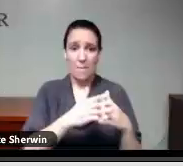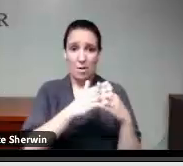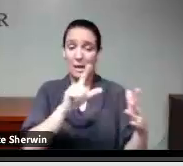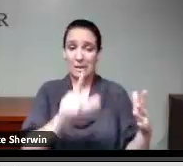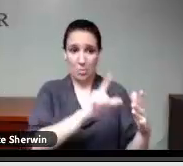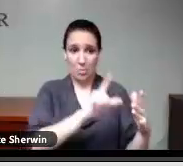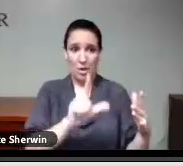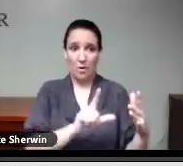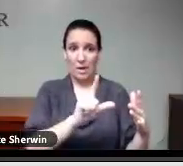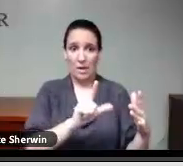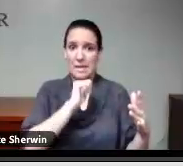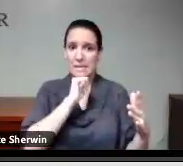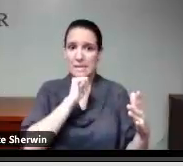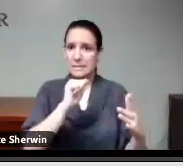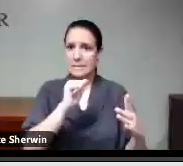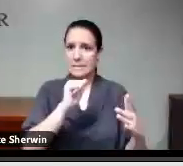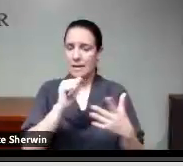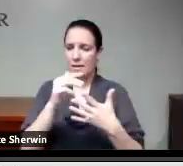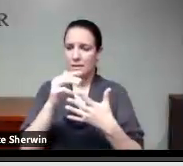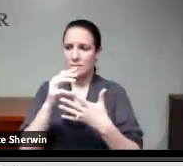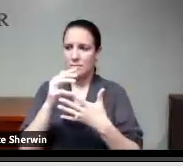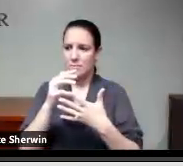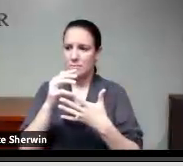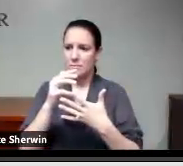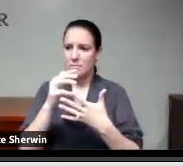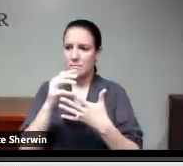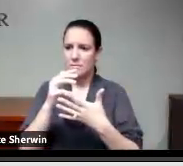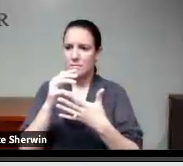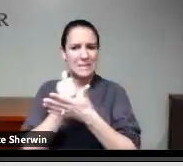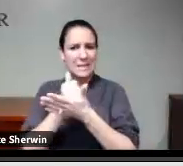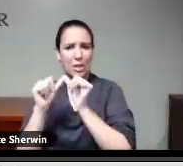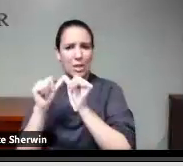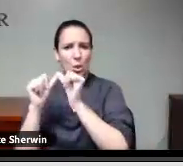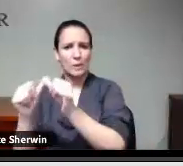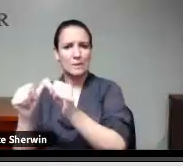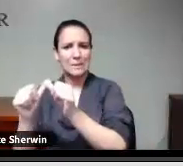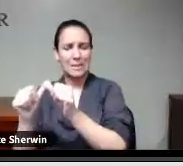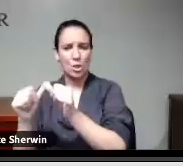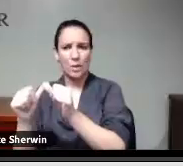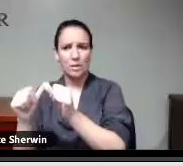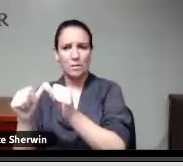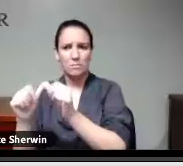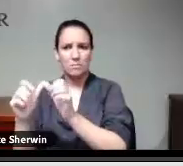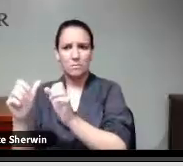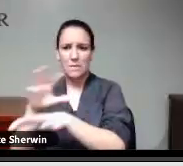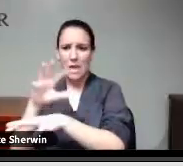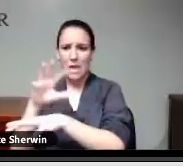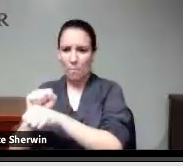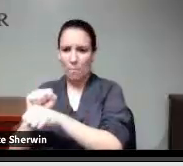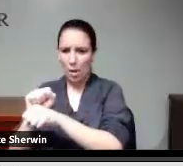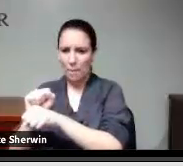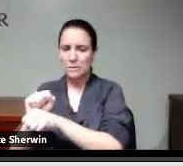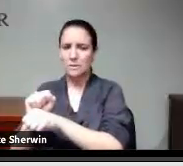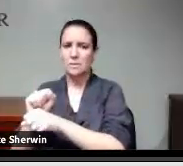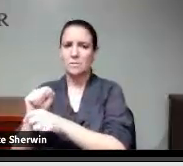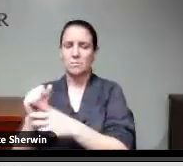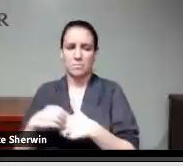did not get continuing appointment or tenure, and I was asked to come